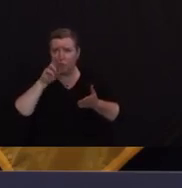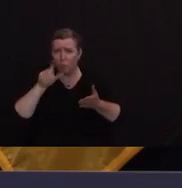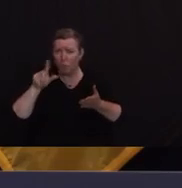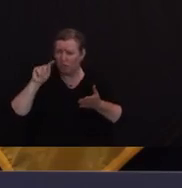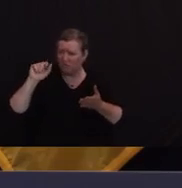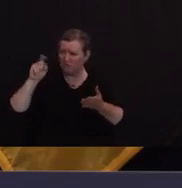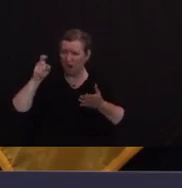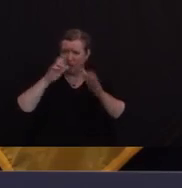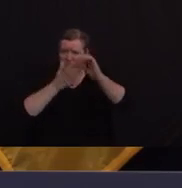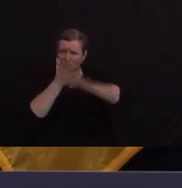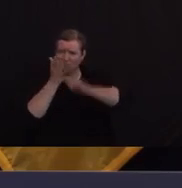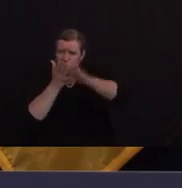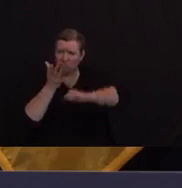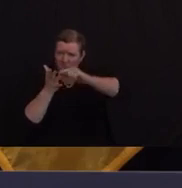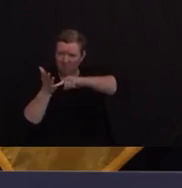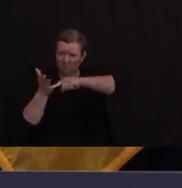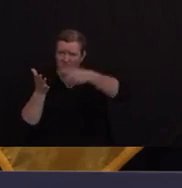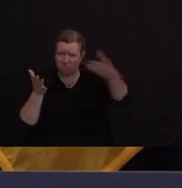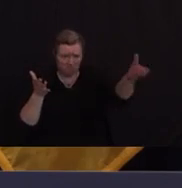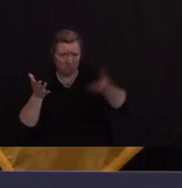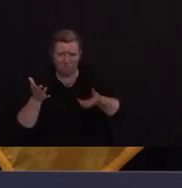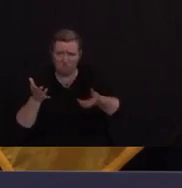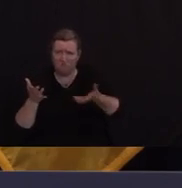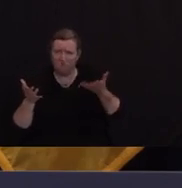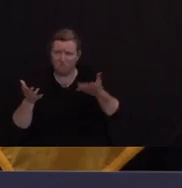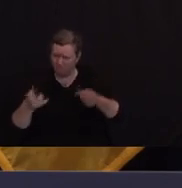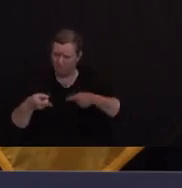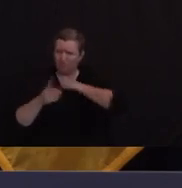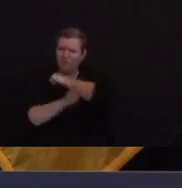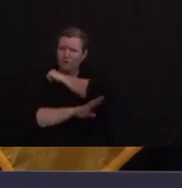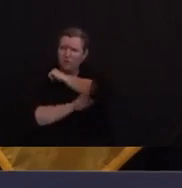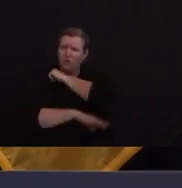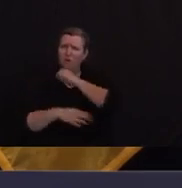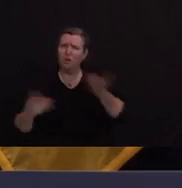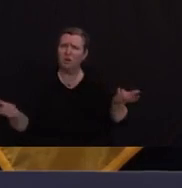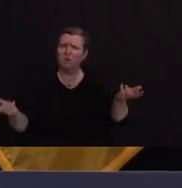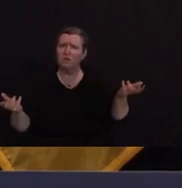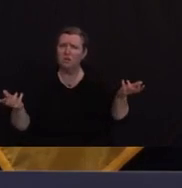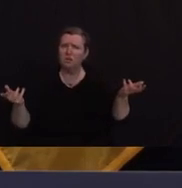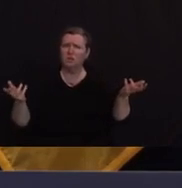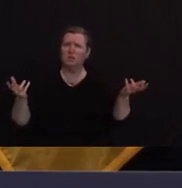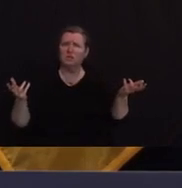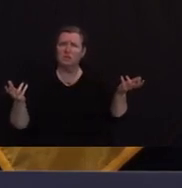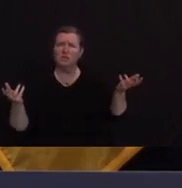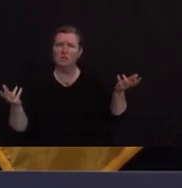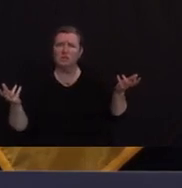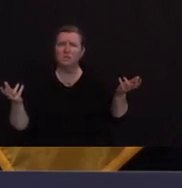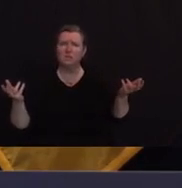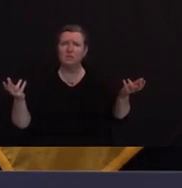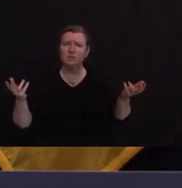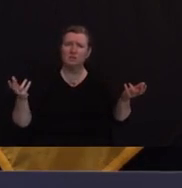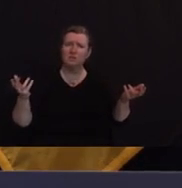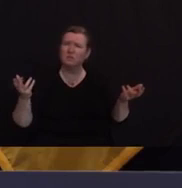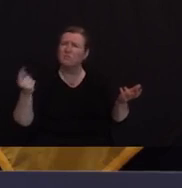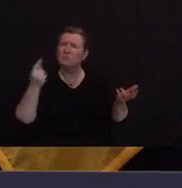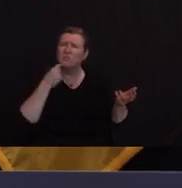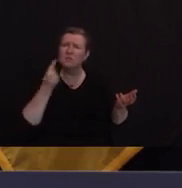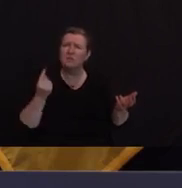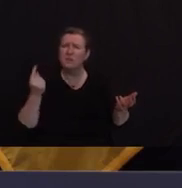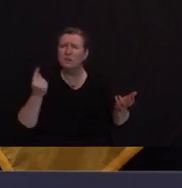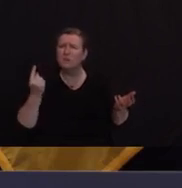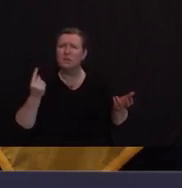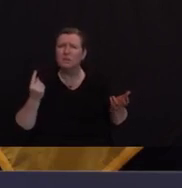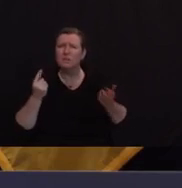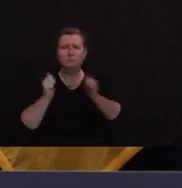finally, just a political question. You always say that you run like you're 10 points behind for the election that's taking place in November. But in just the last